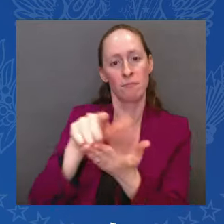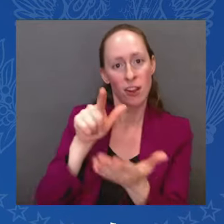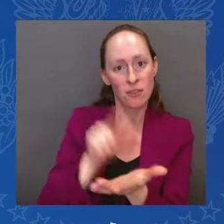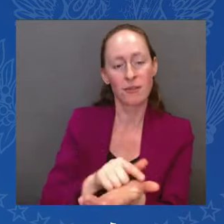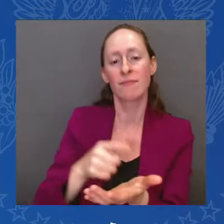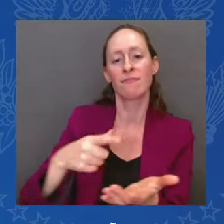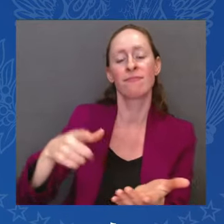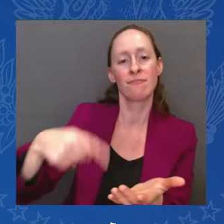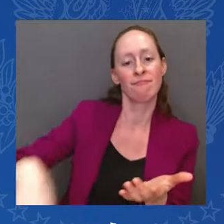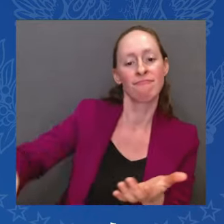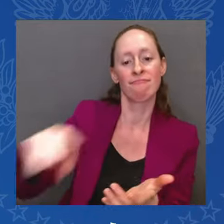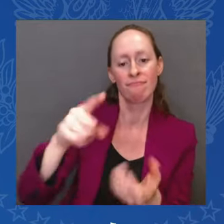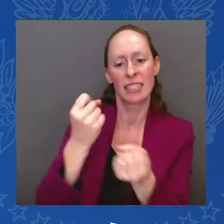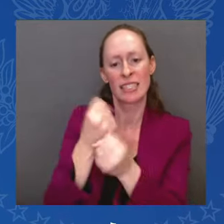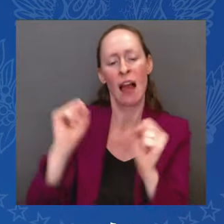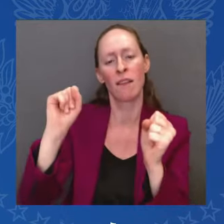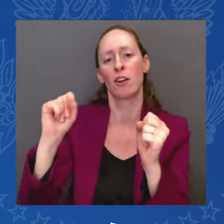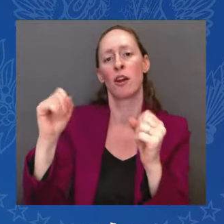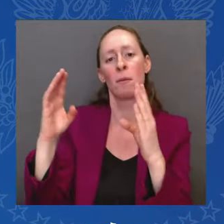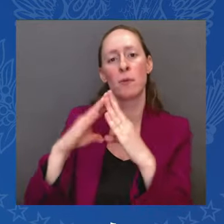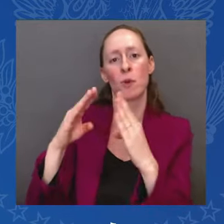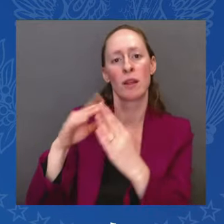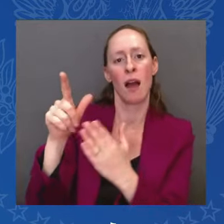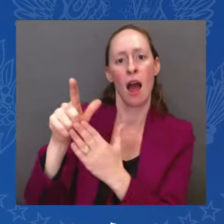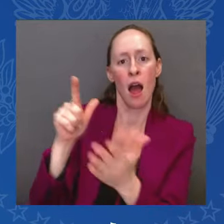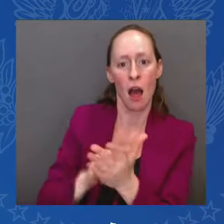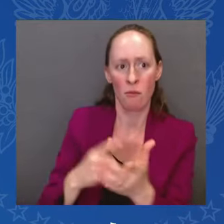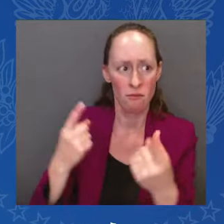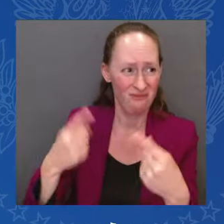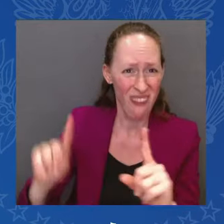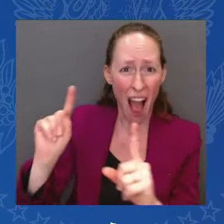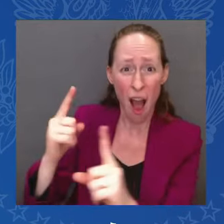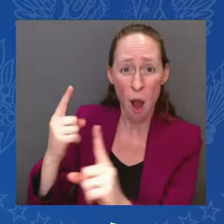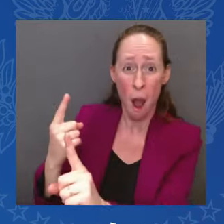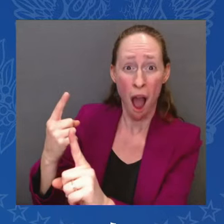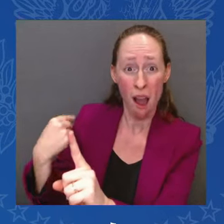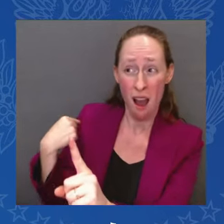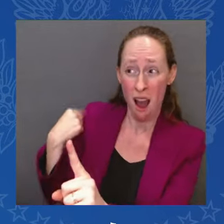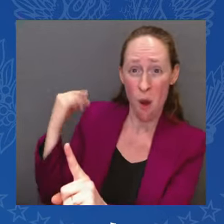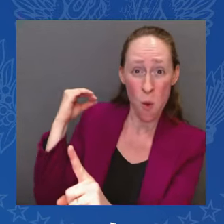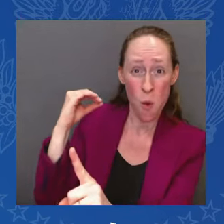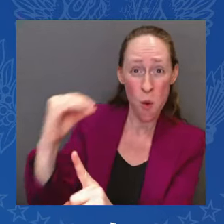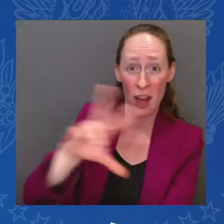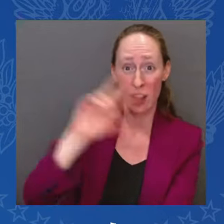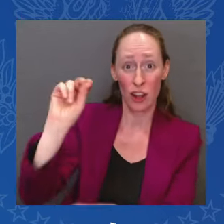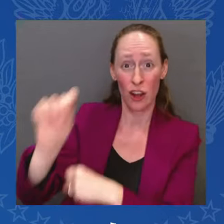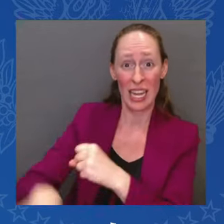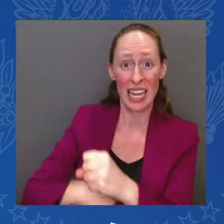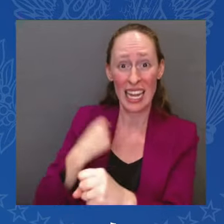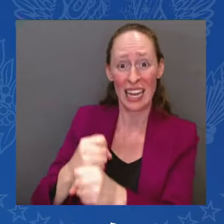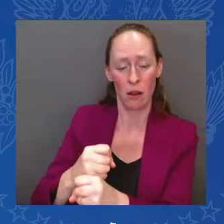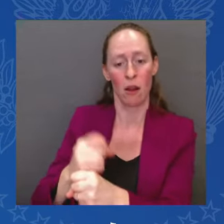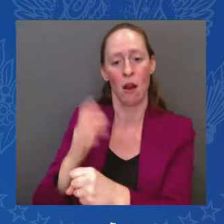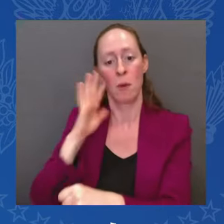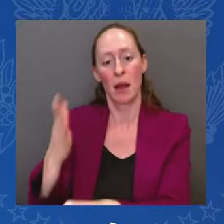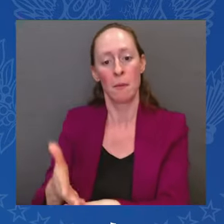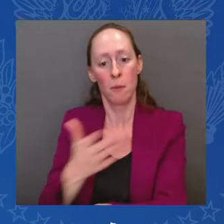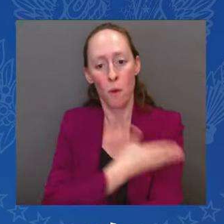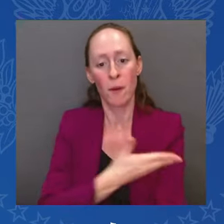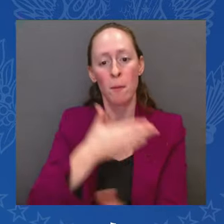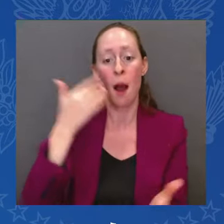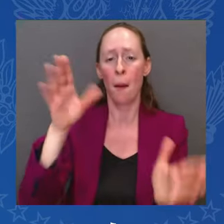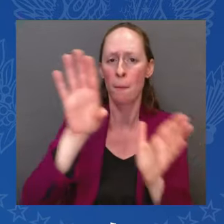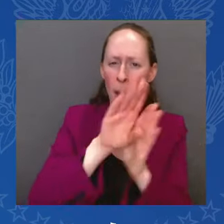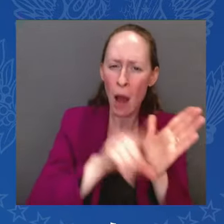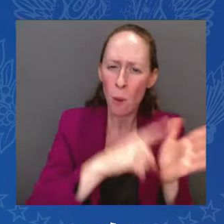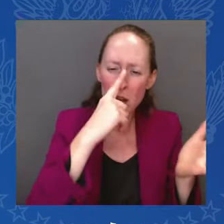almost 30 years. It strengthens background checks, expands the use of red flag laws, improves access to